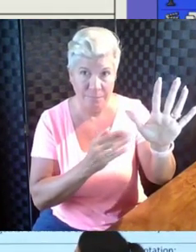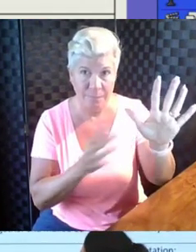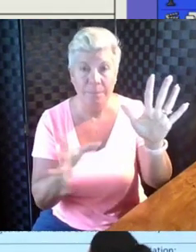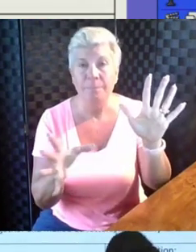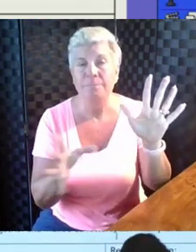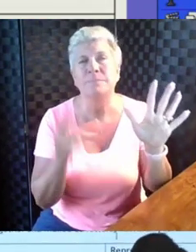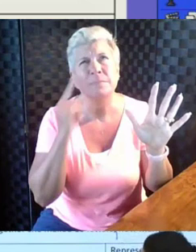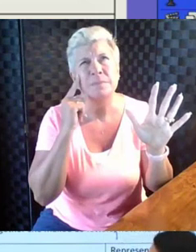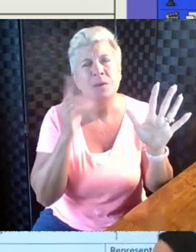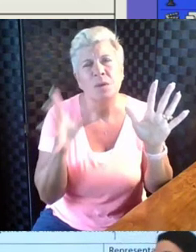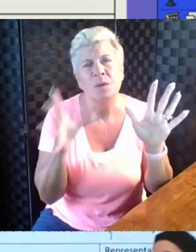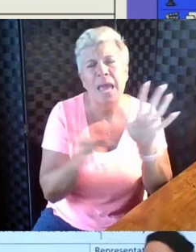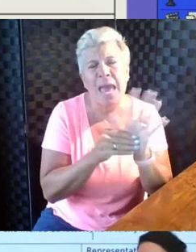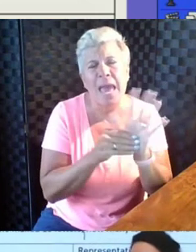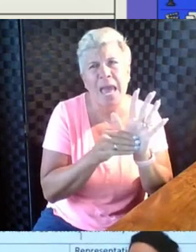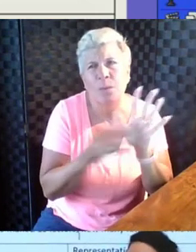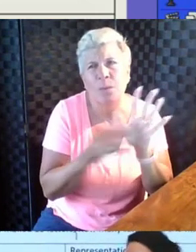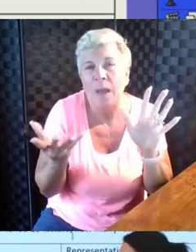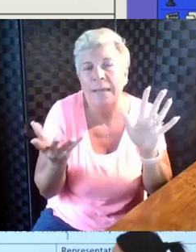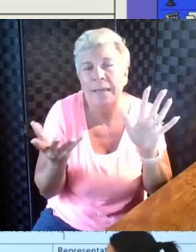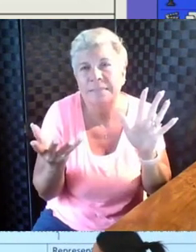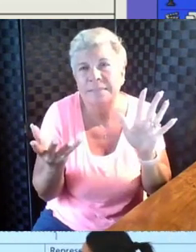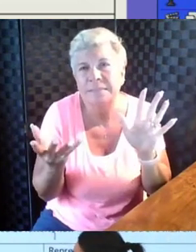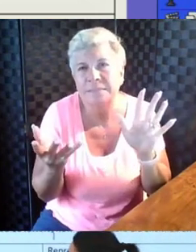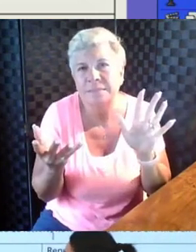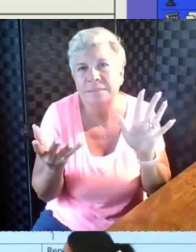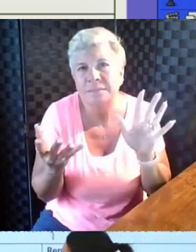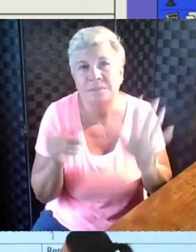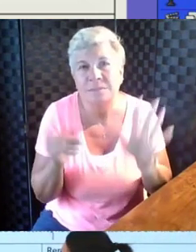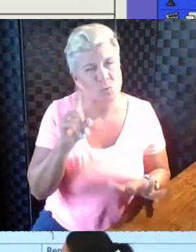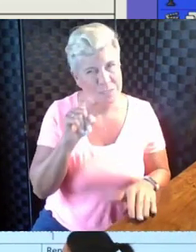And we're going to think, what do I need to add to that 5